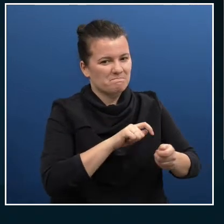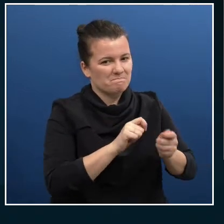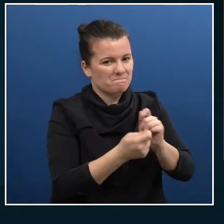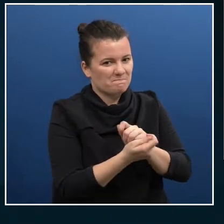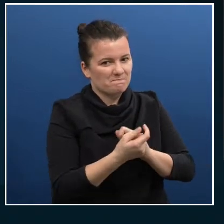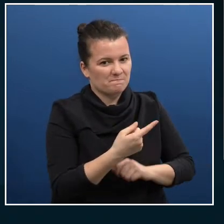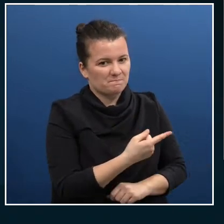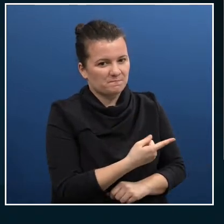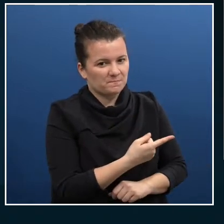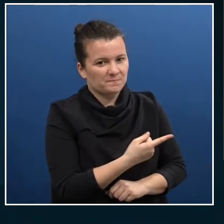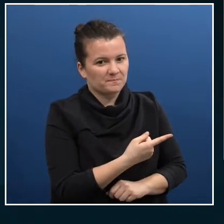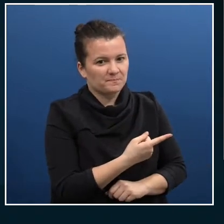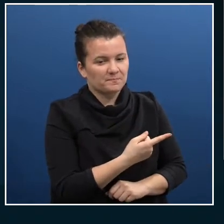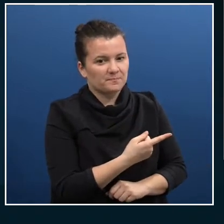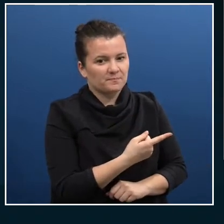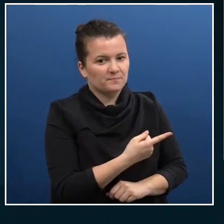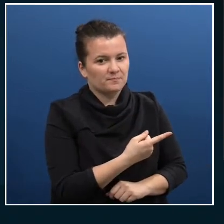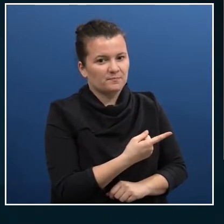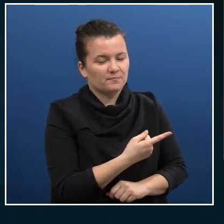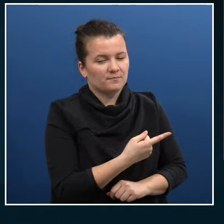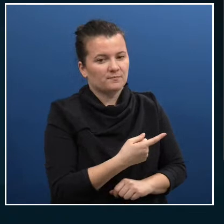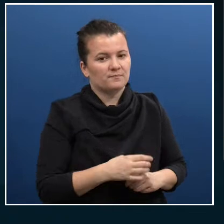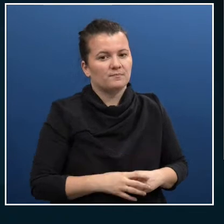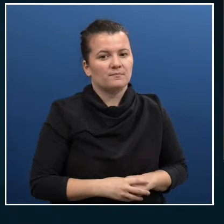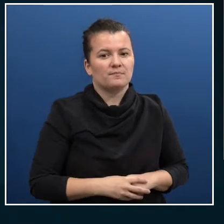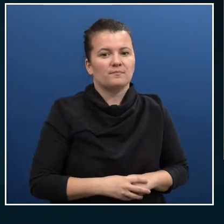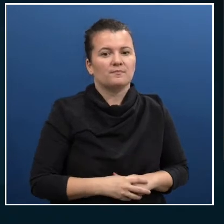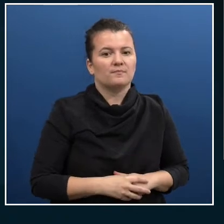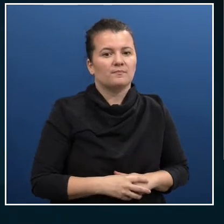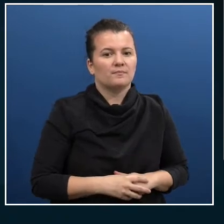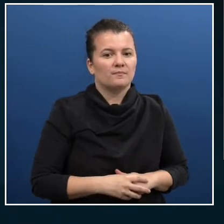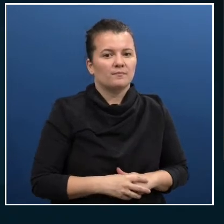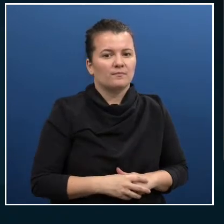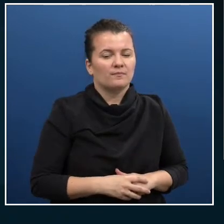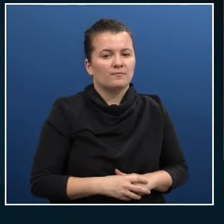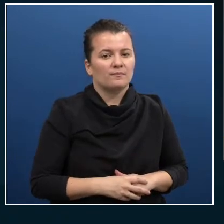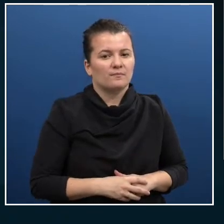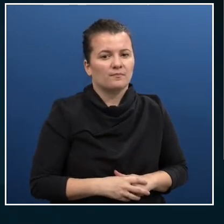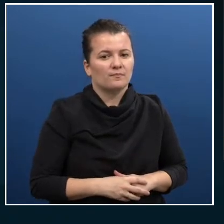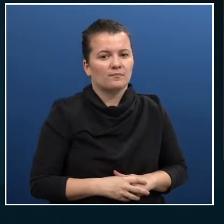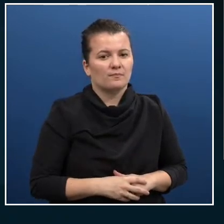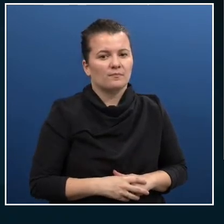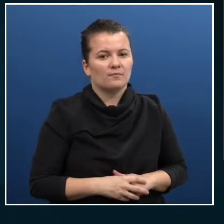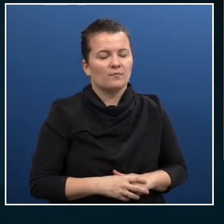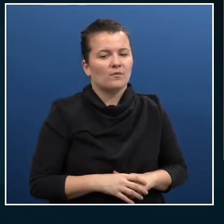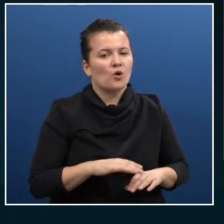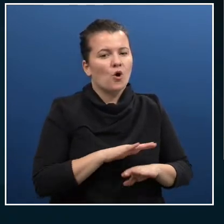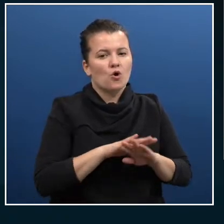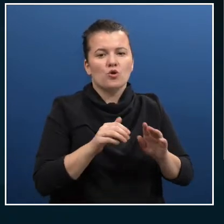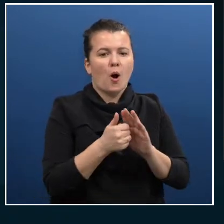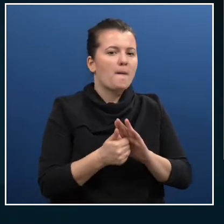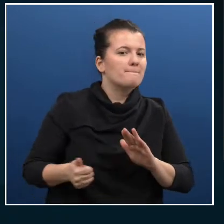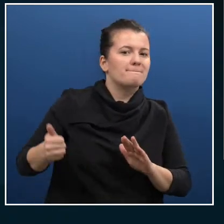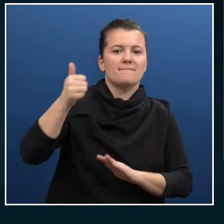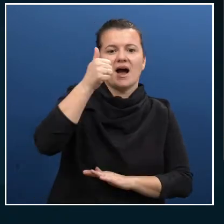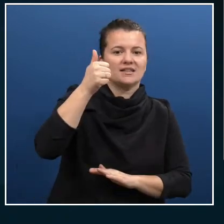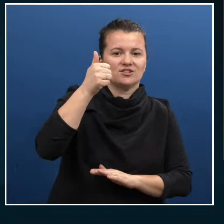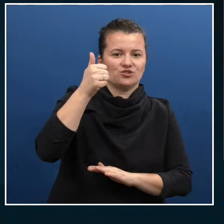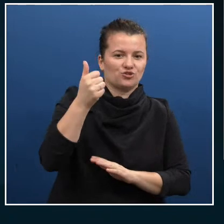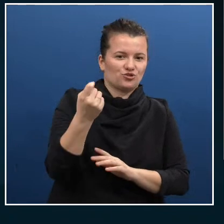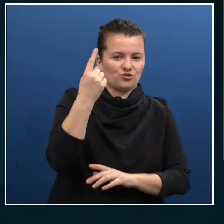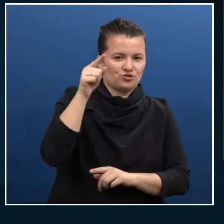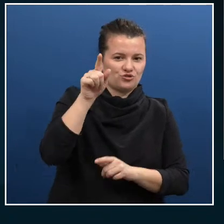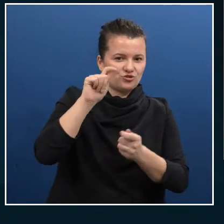branch, so I don't do it in my master or main in this